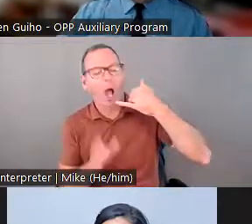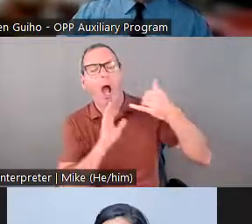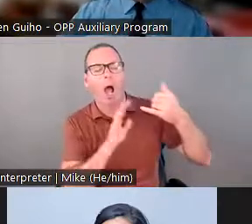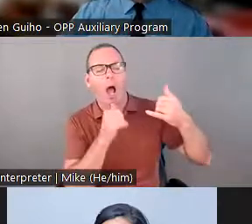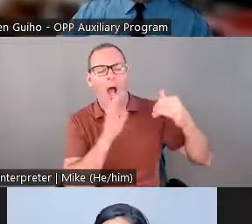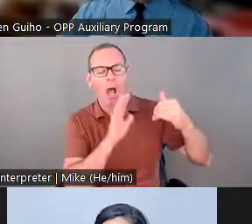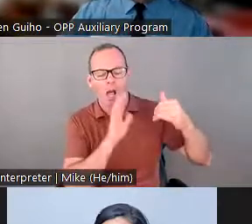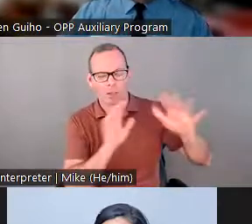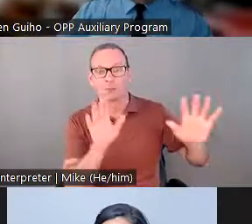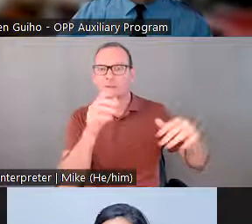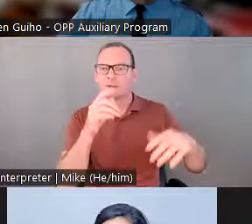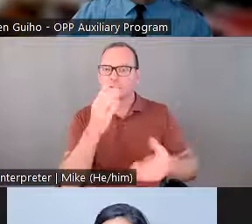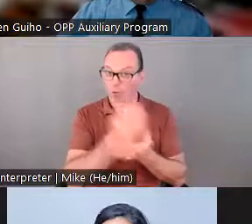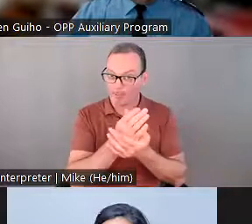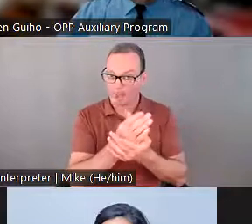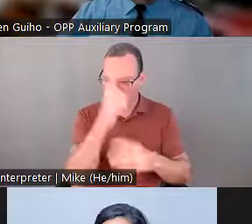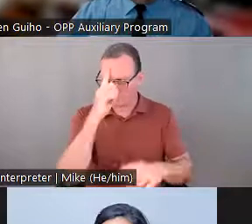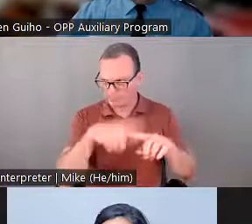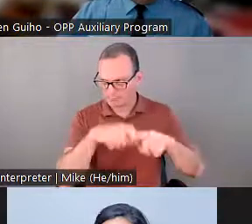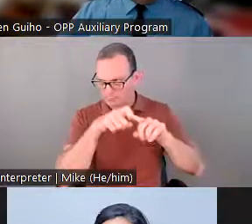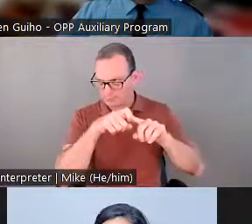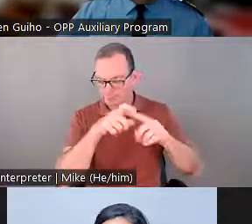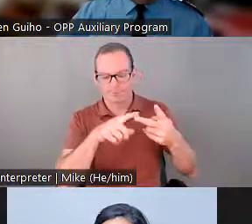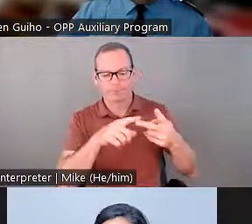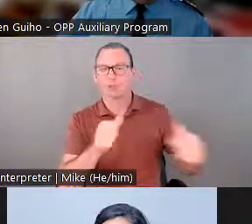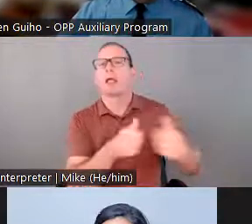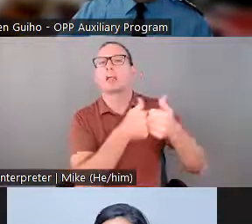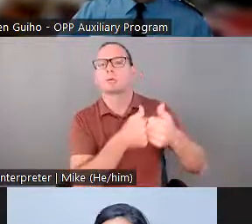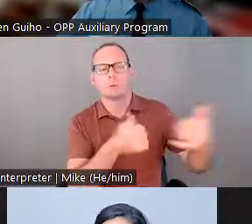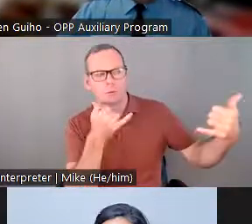you call back, you'll find out right away that it's not legitimate.